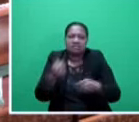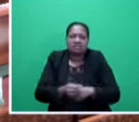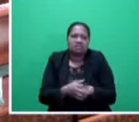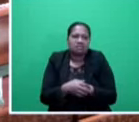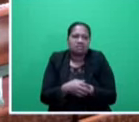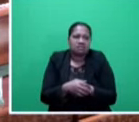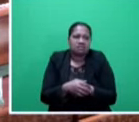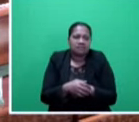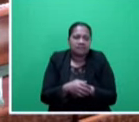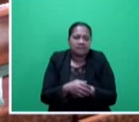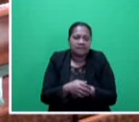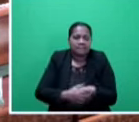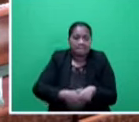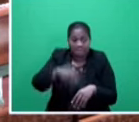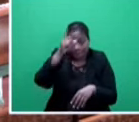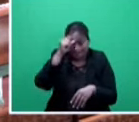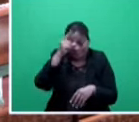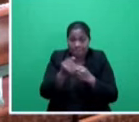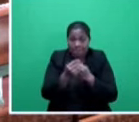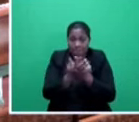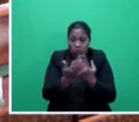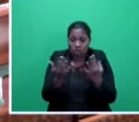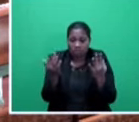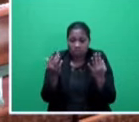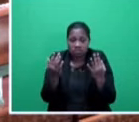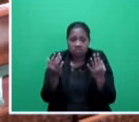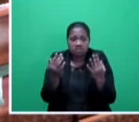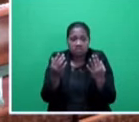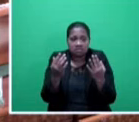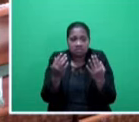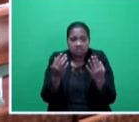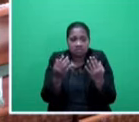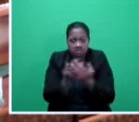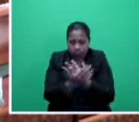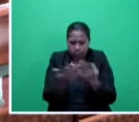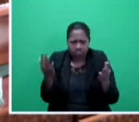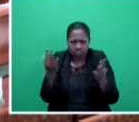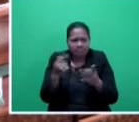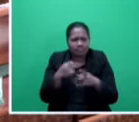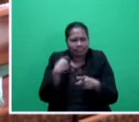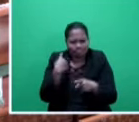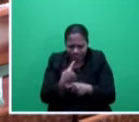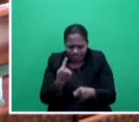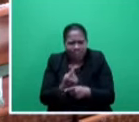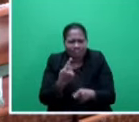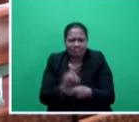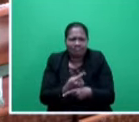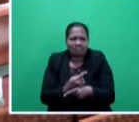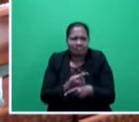the Fijian population mentally weak and taught that her followers